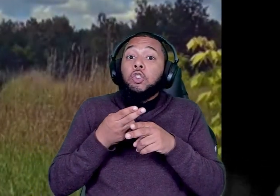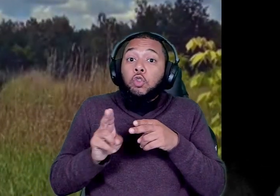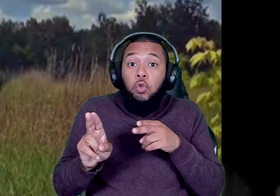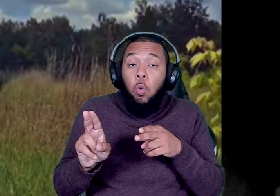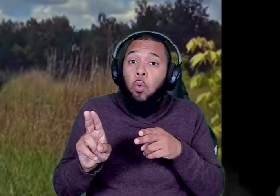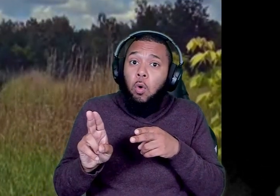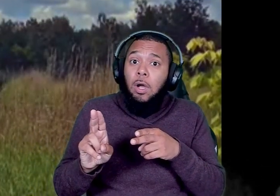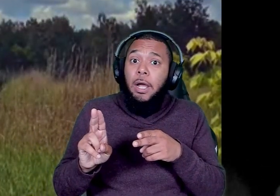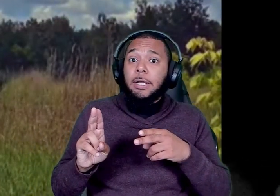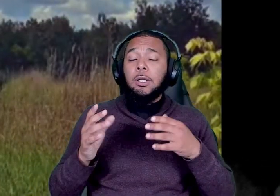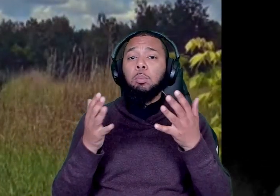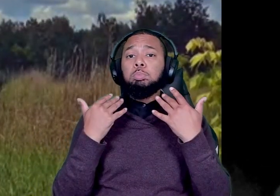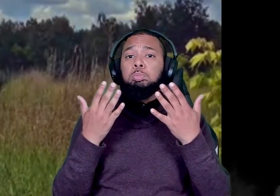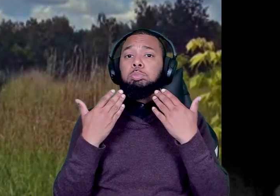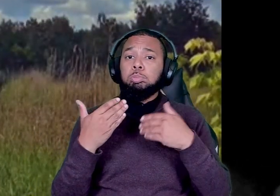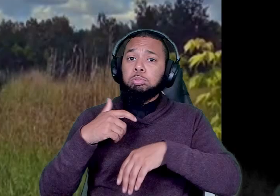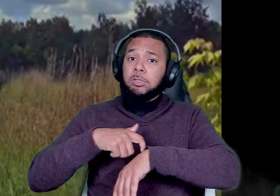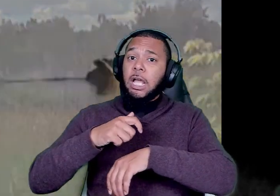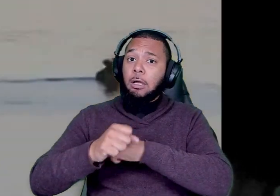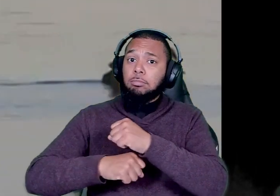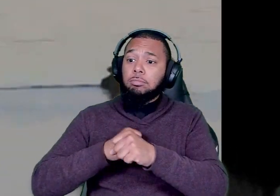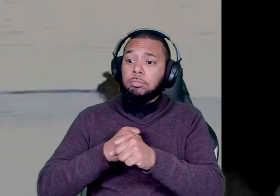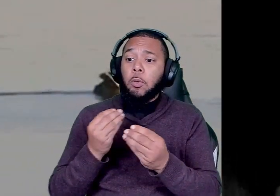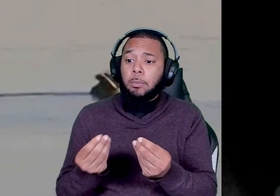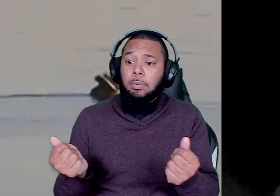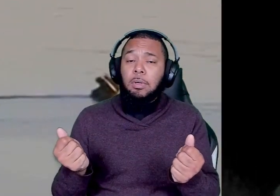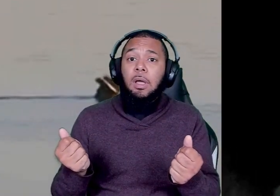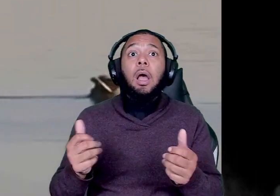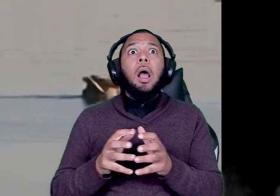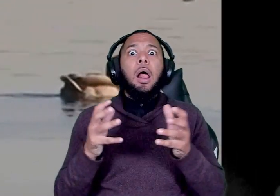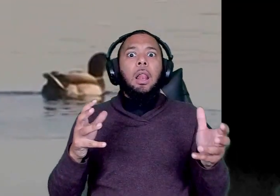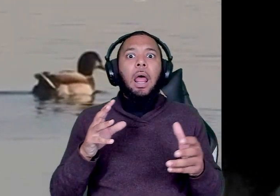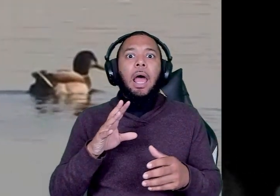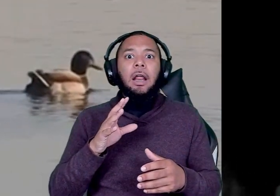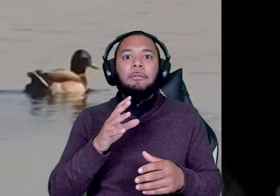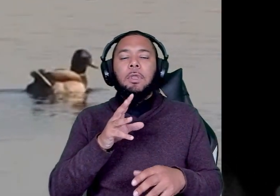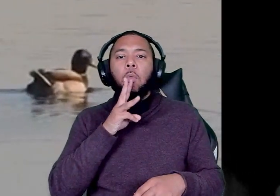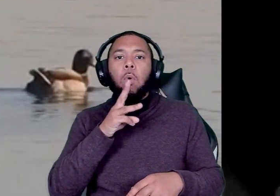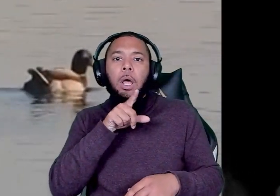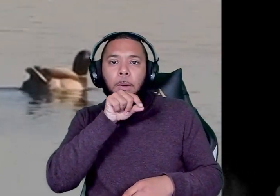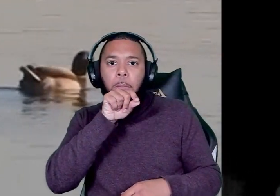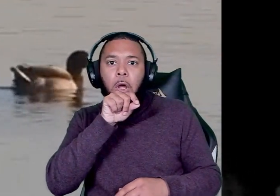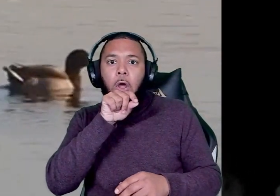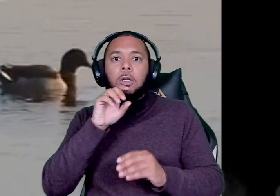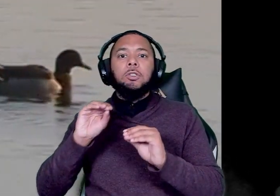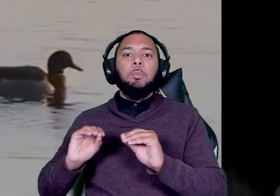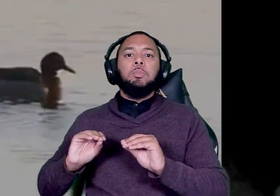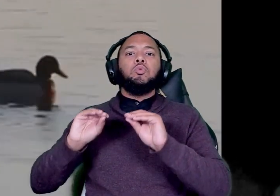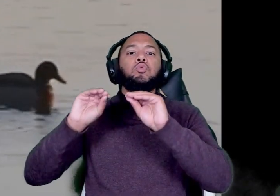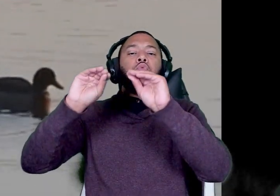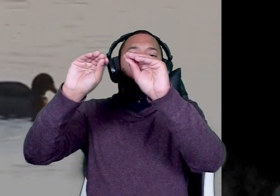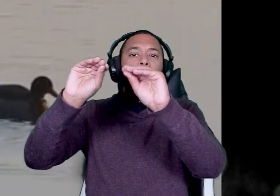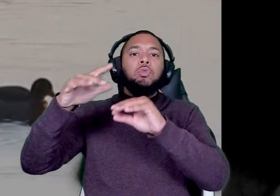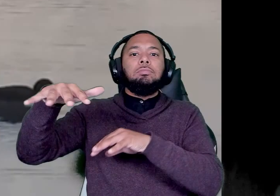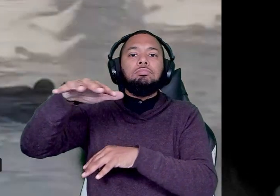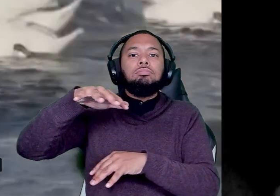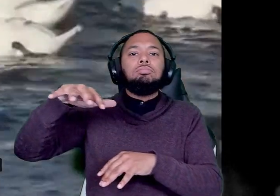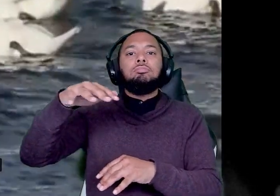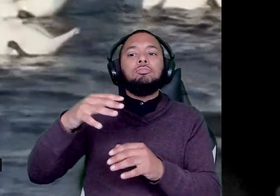to spring forth and grow. A lot of our waterfowl populations on the planet migrate up to the tundra, spend